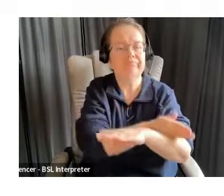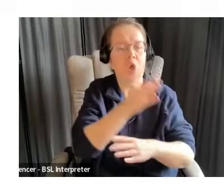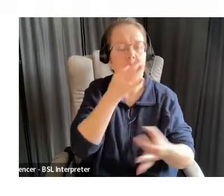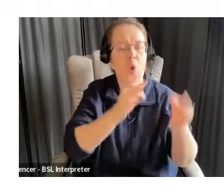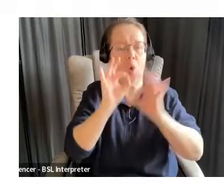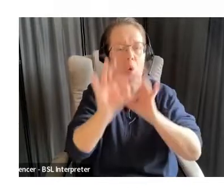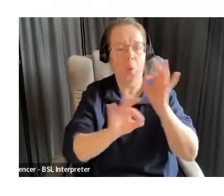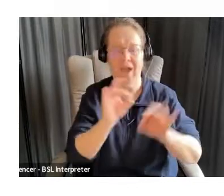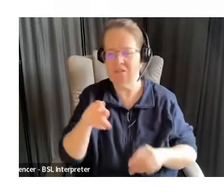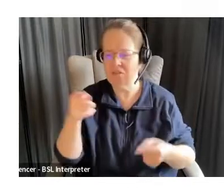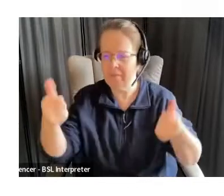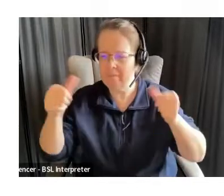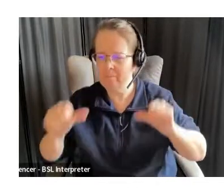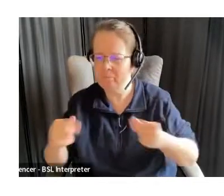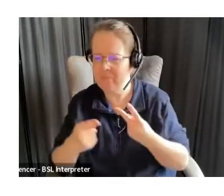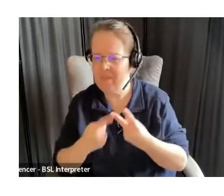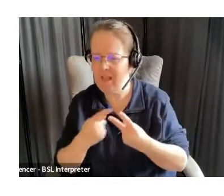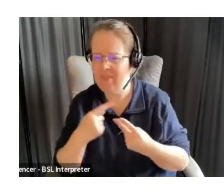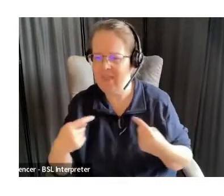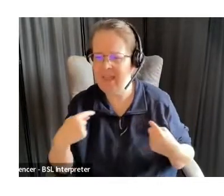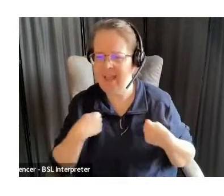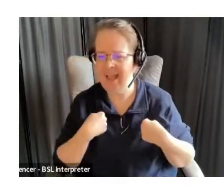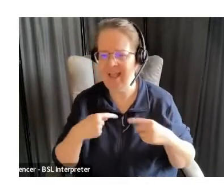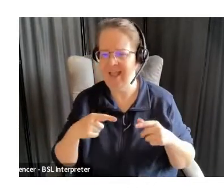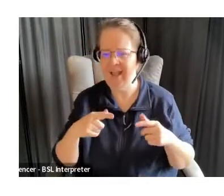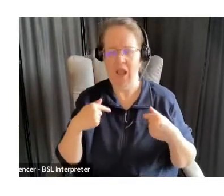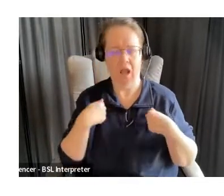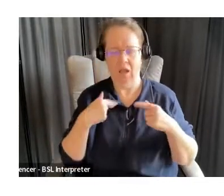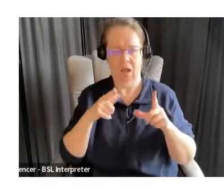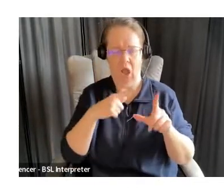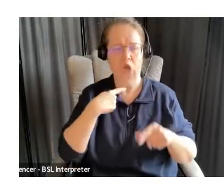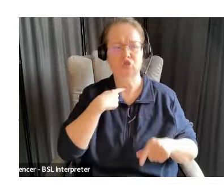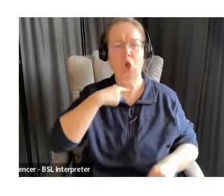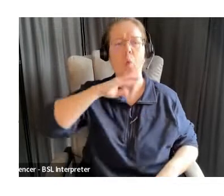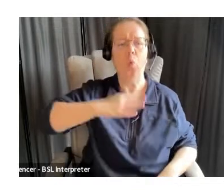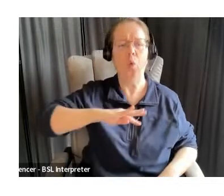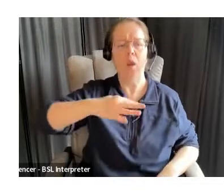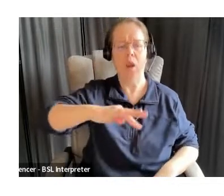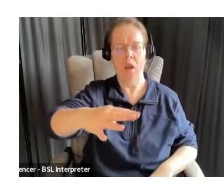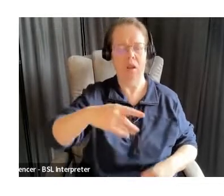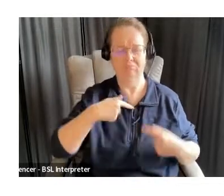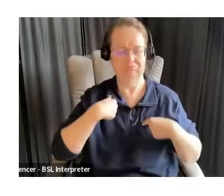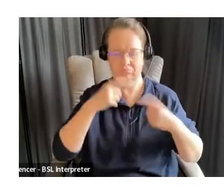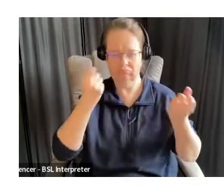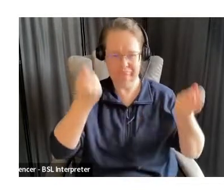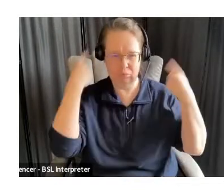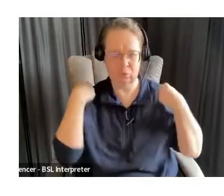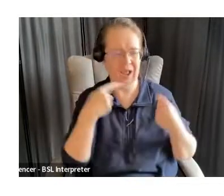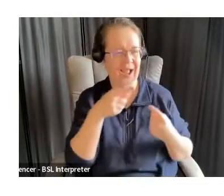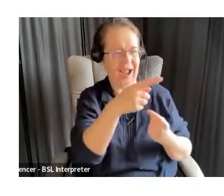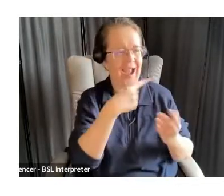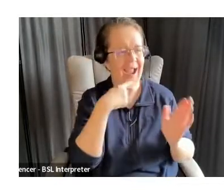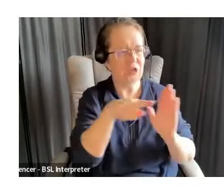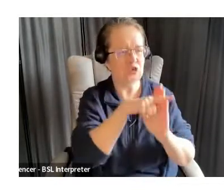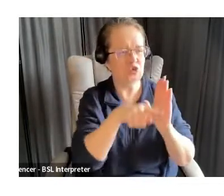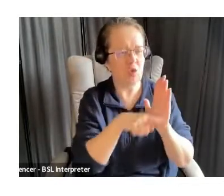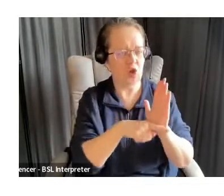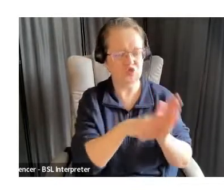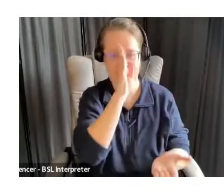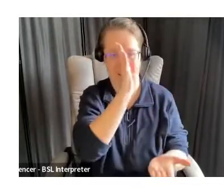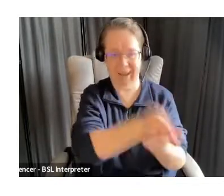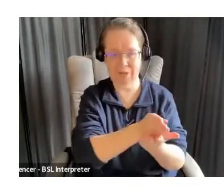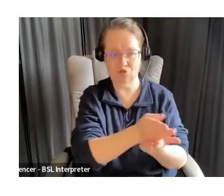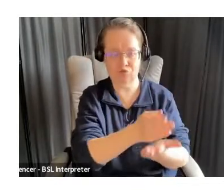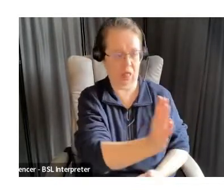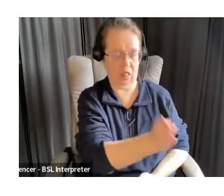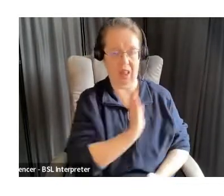I can't understand the subtle body language and tone of voice. I also take instructions literally. You know what, guys, you're all